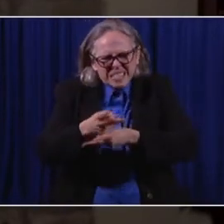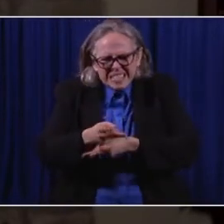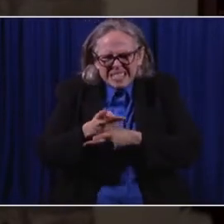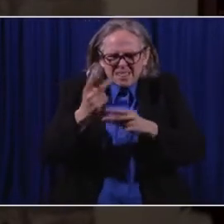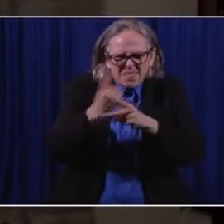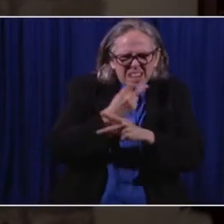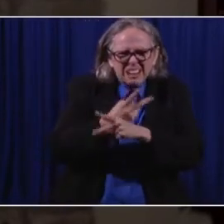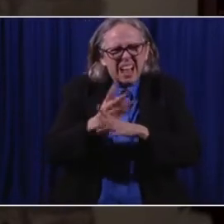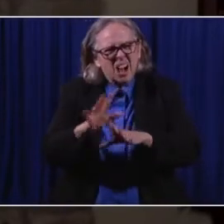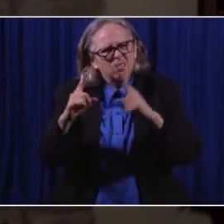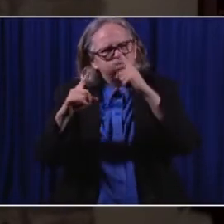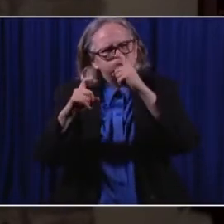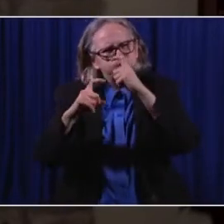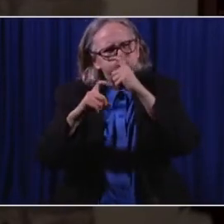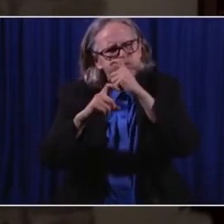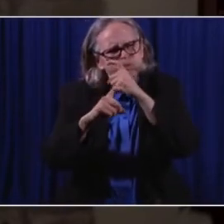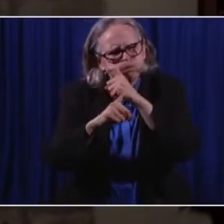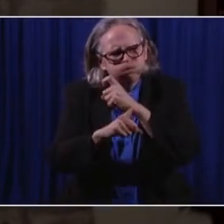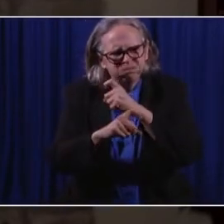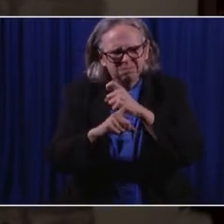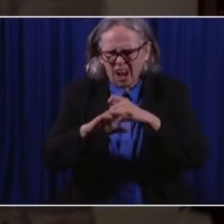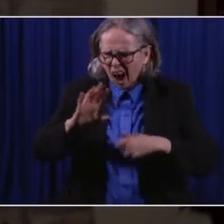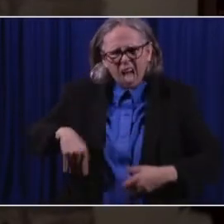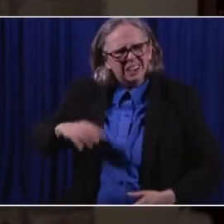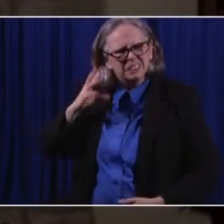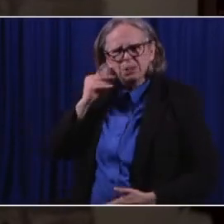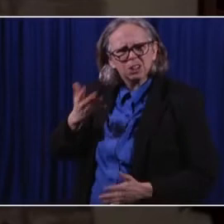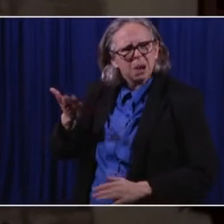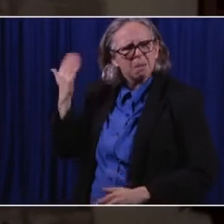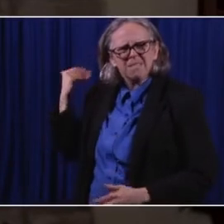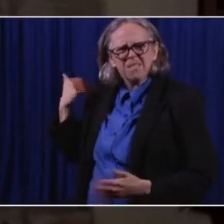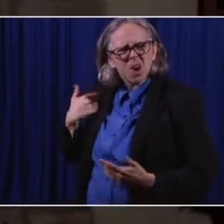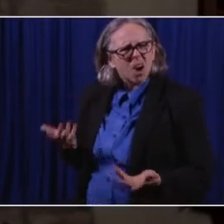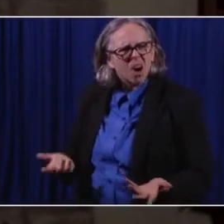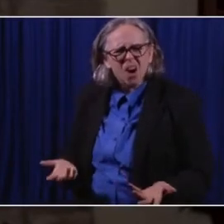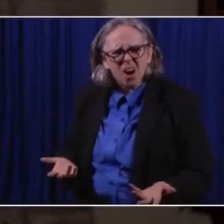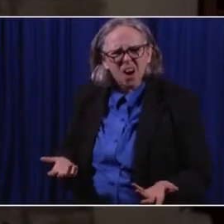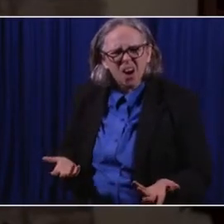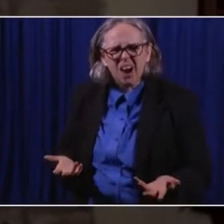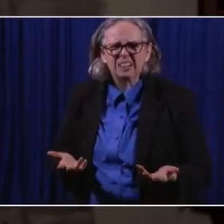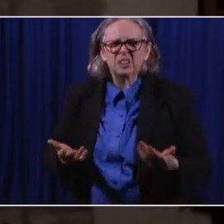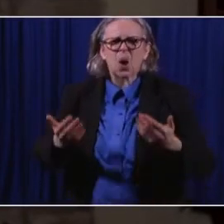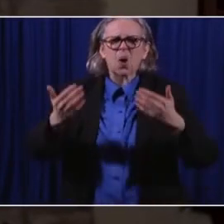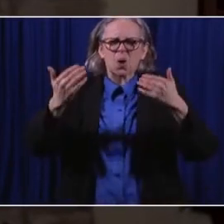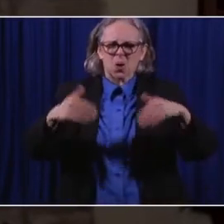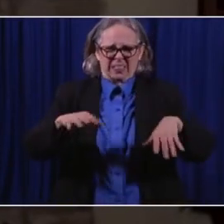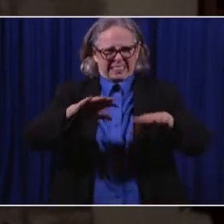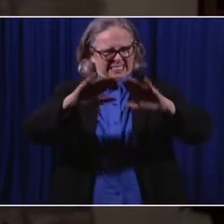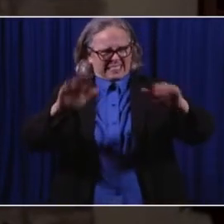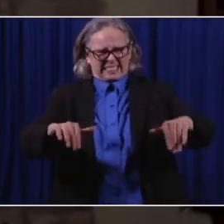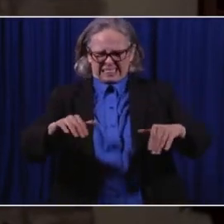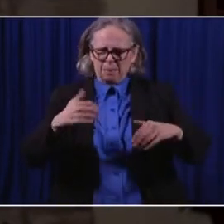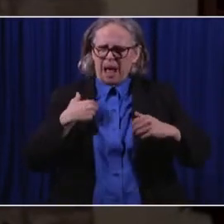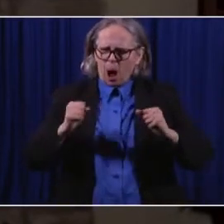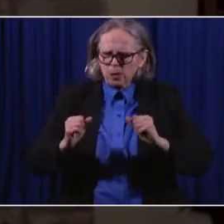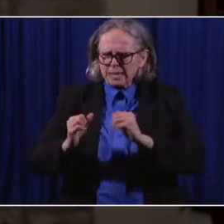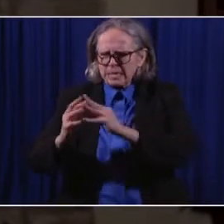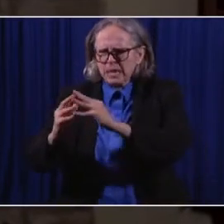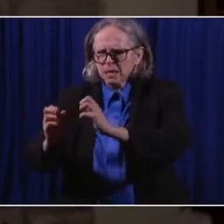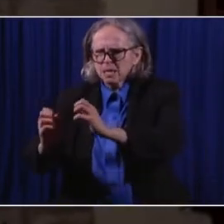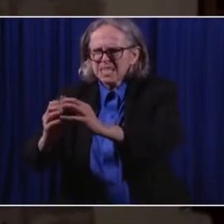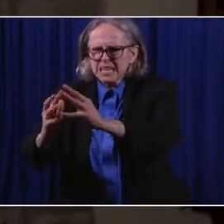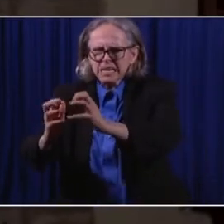maybe more than that. But it's, you know, we've not had anything really like this where we've been pushing out a vaccine probably since, I